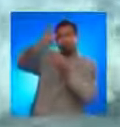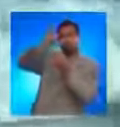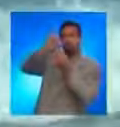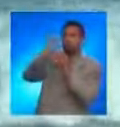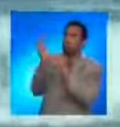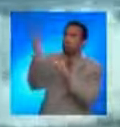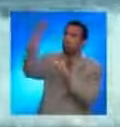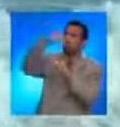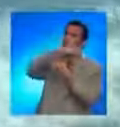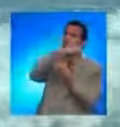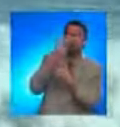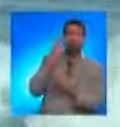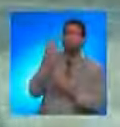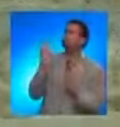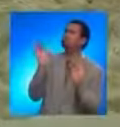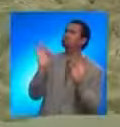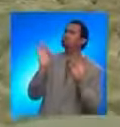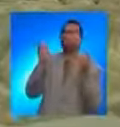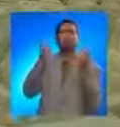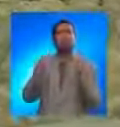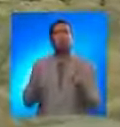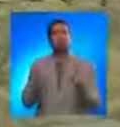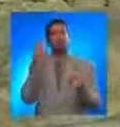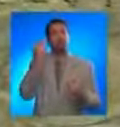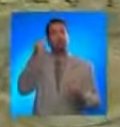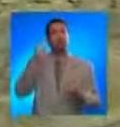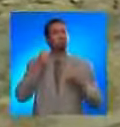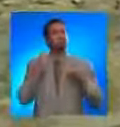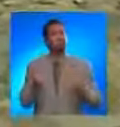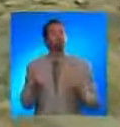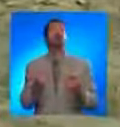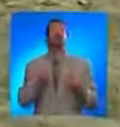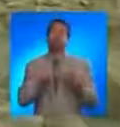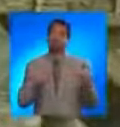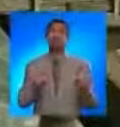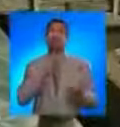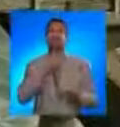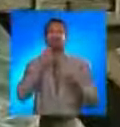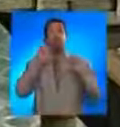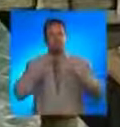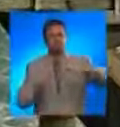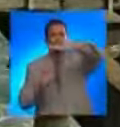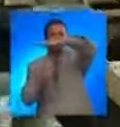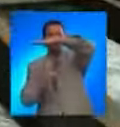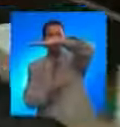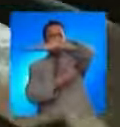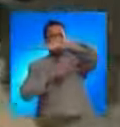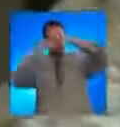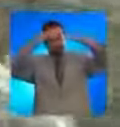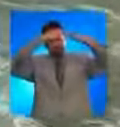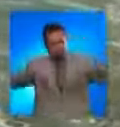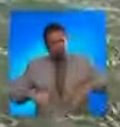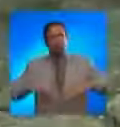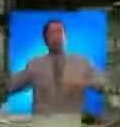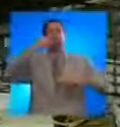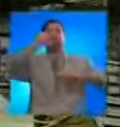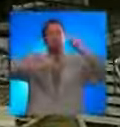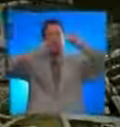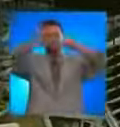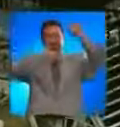Because of its often small height, one may see a tsunami as non-threatening, but it is capable of dragging or destroying